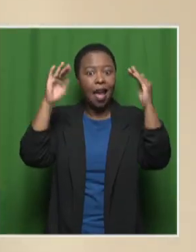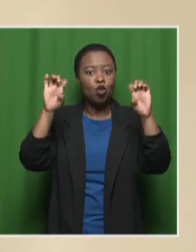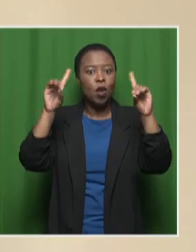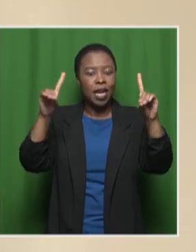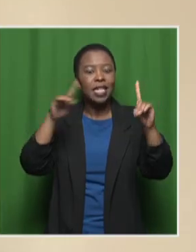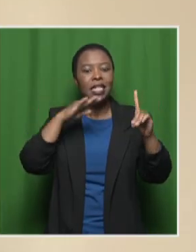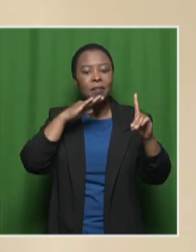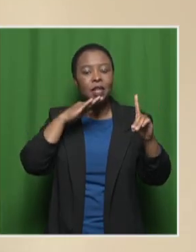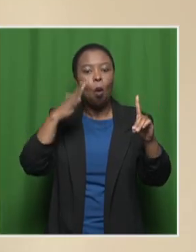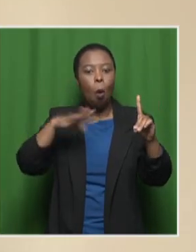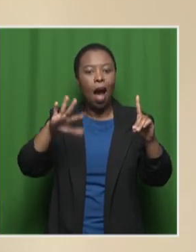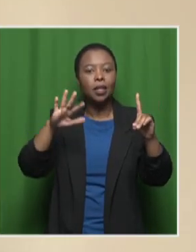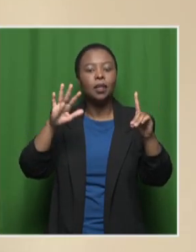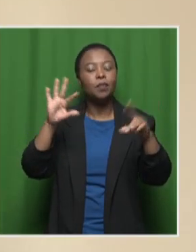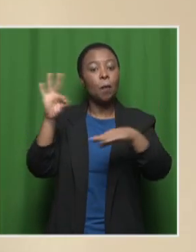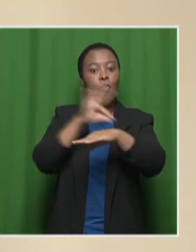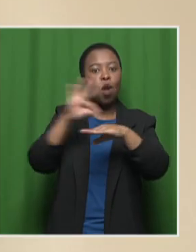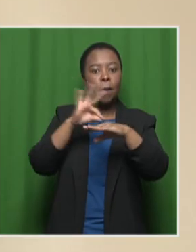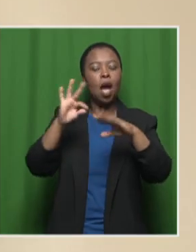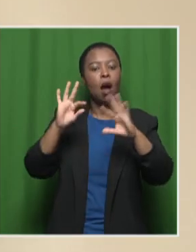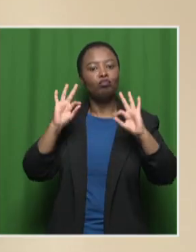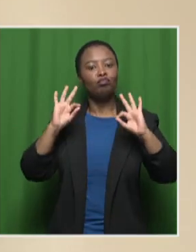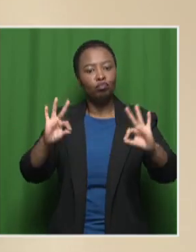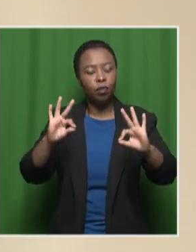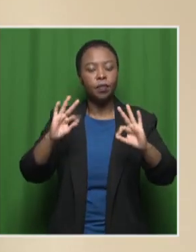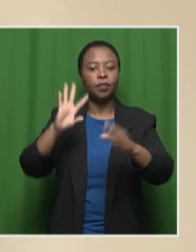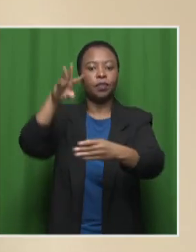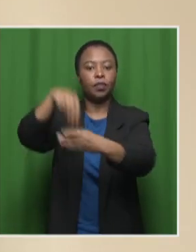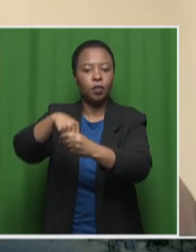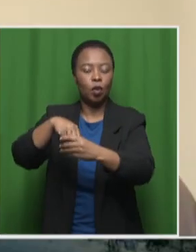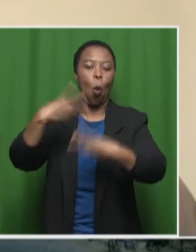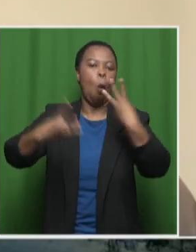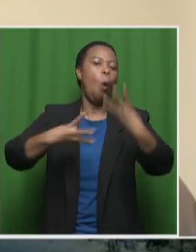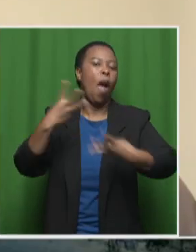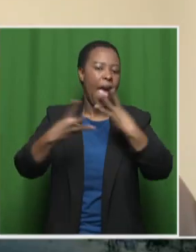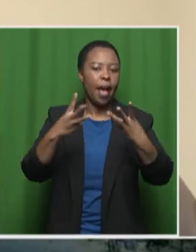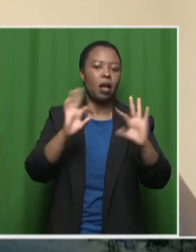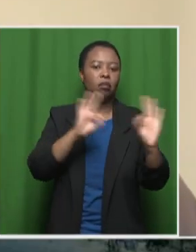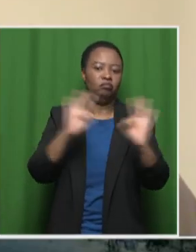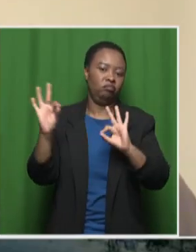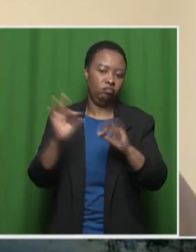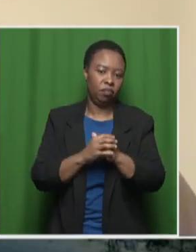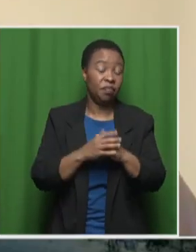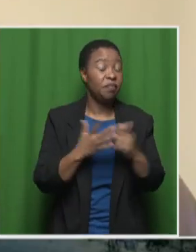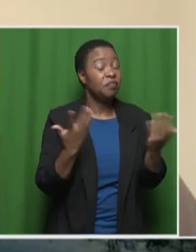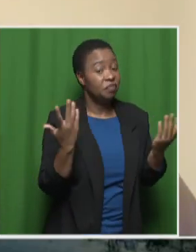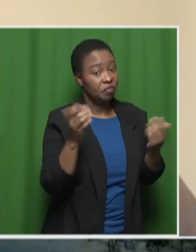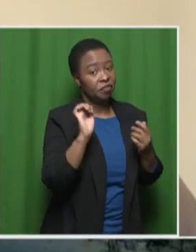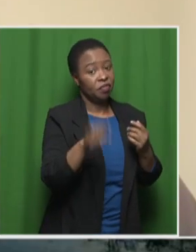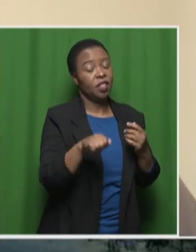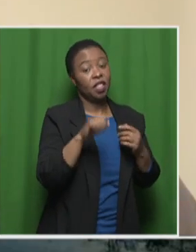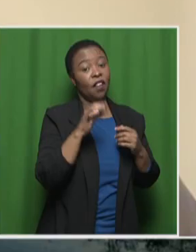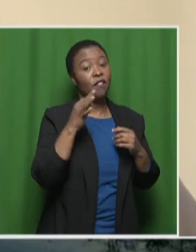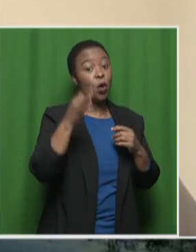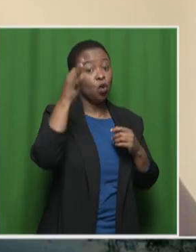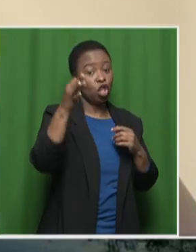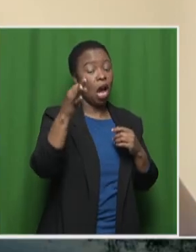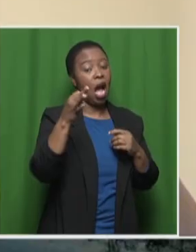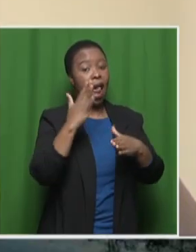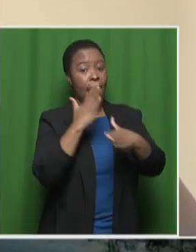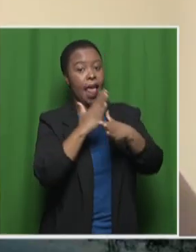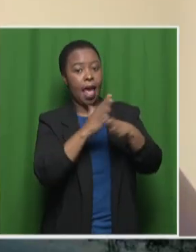people into the workplace, to deliver talent into the workforce. No, absolutely. And speaking about that future labor force and even our